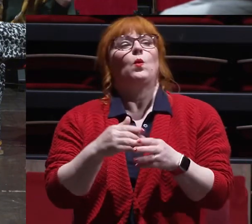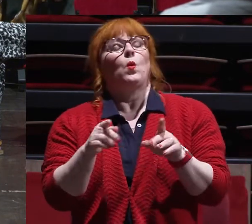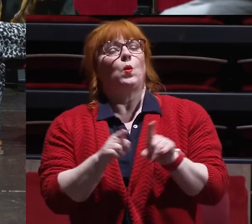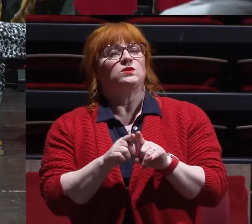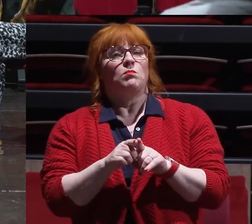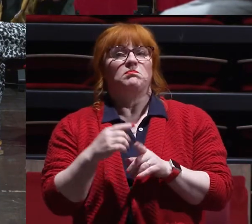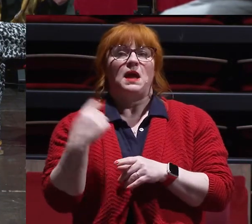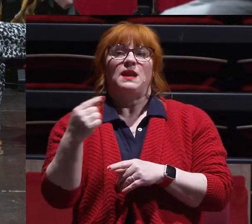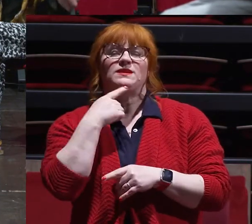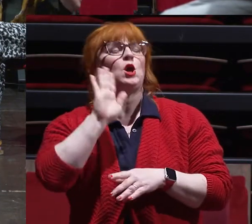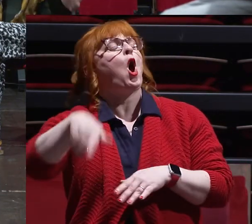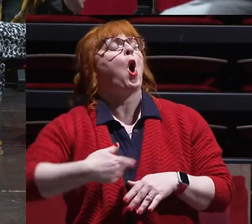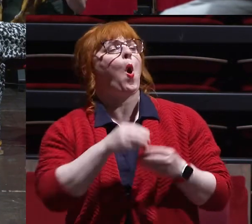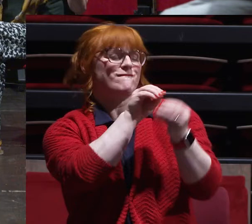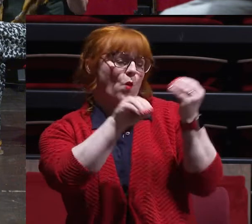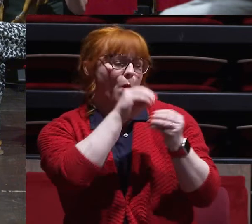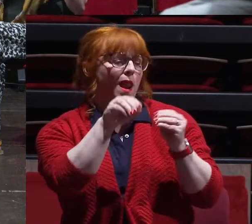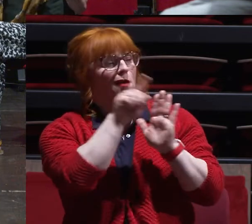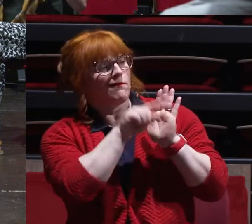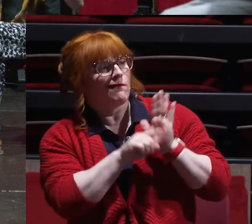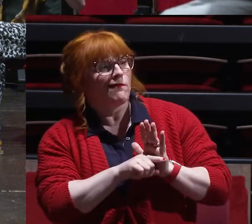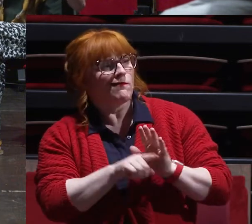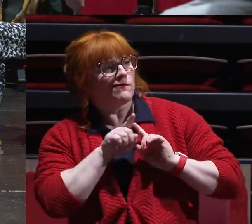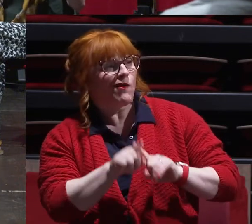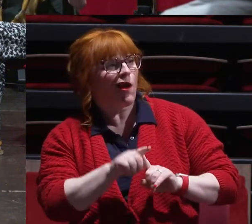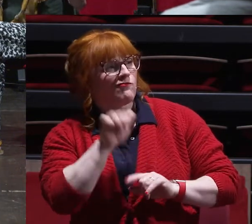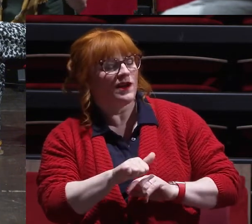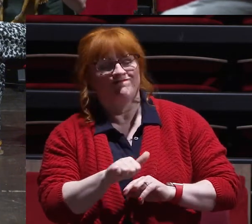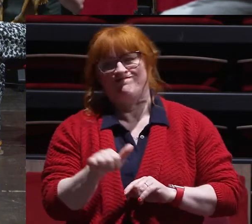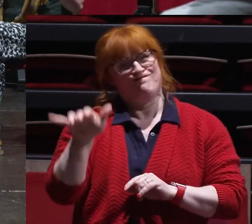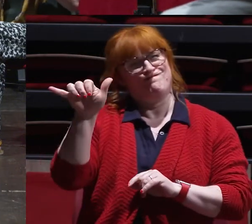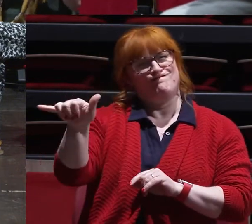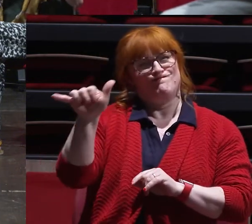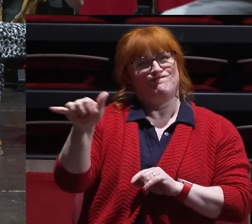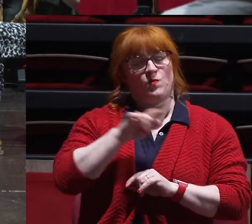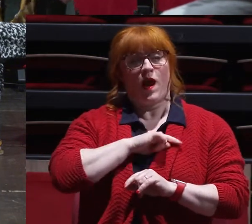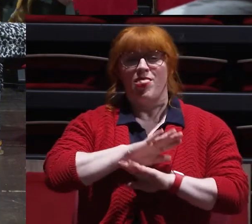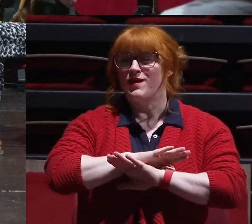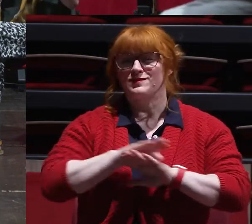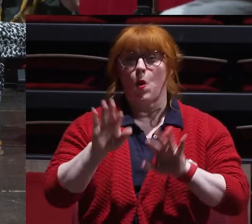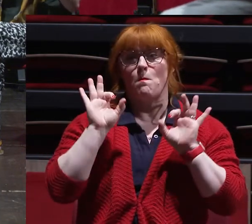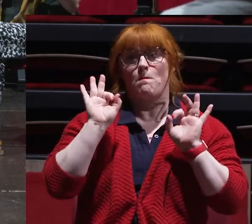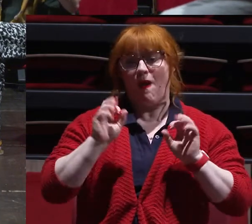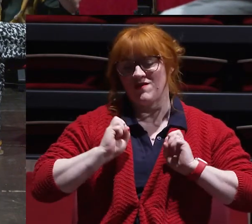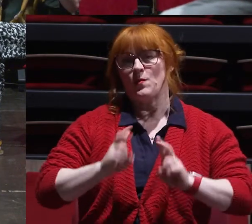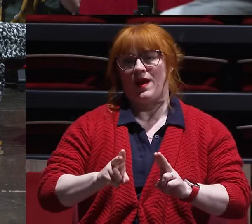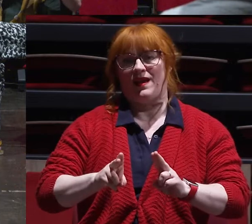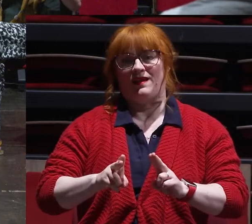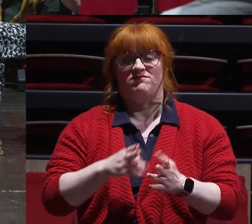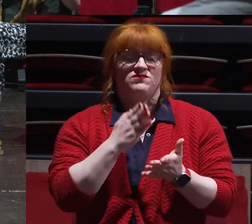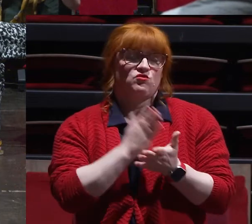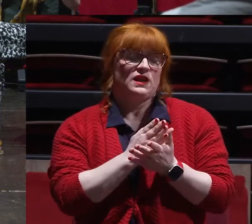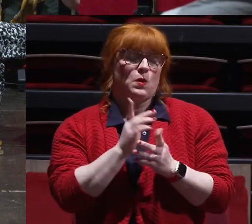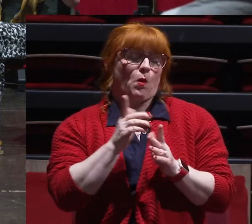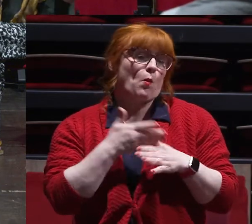play. Be very suspicious of anyone who tells you they have the secret formula. They don't. There is no secret formula. But it's about